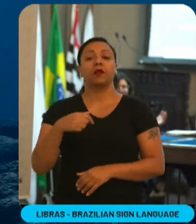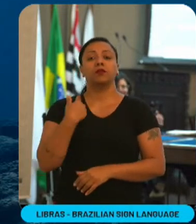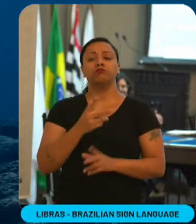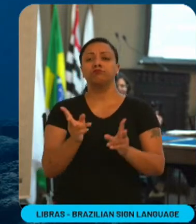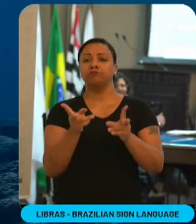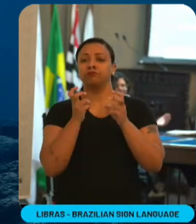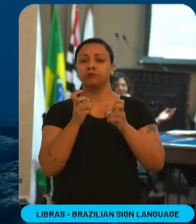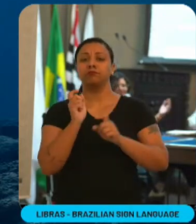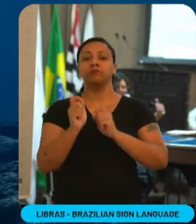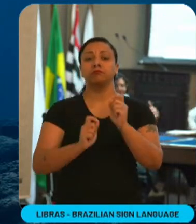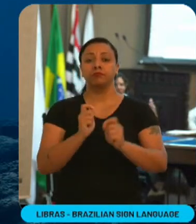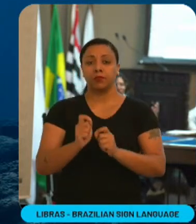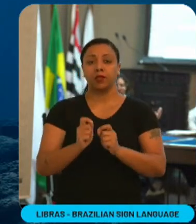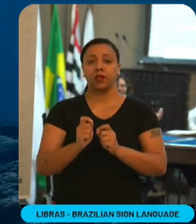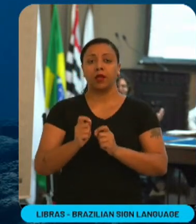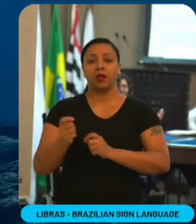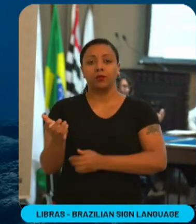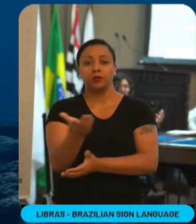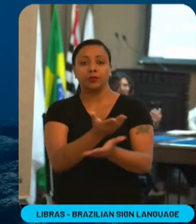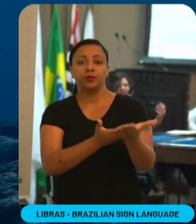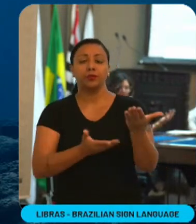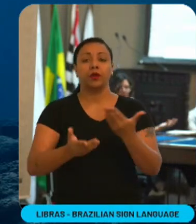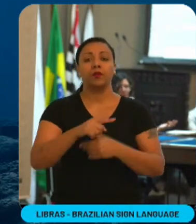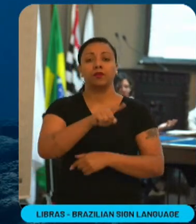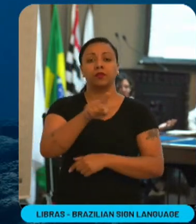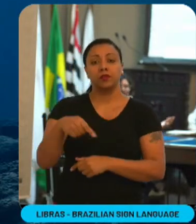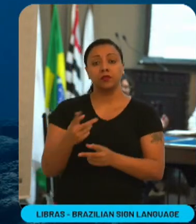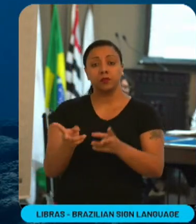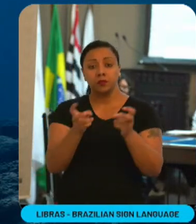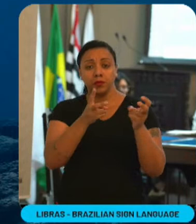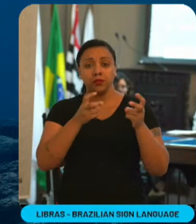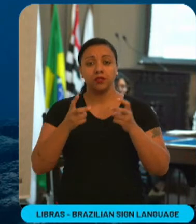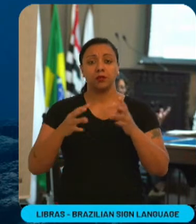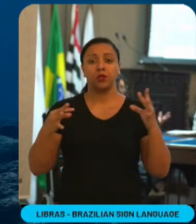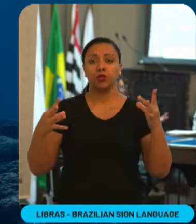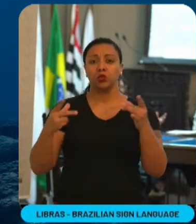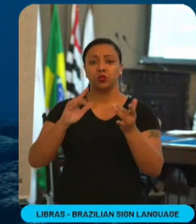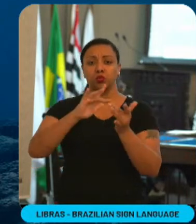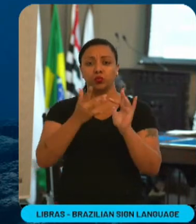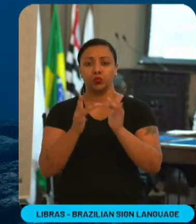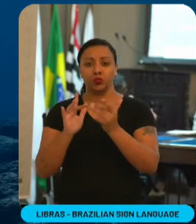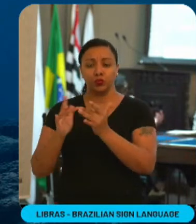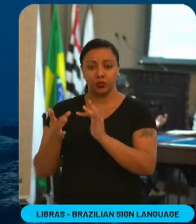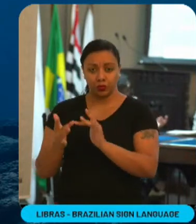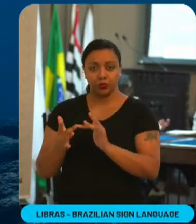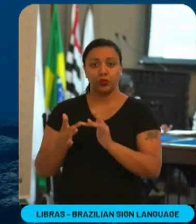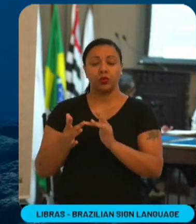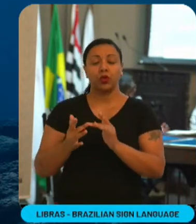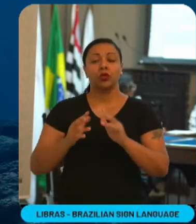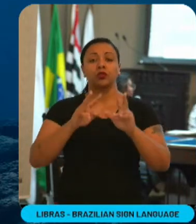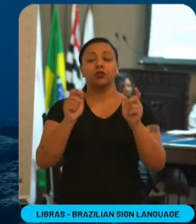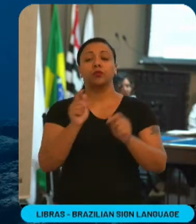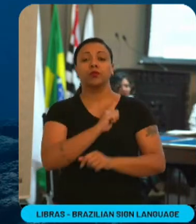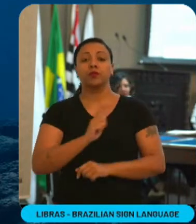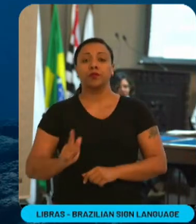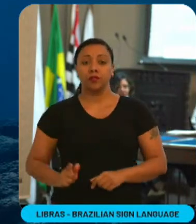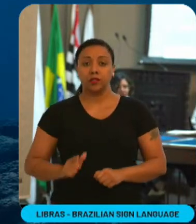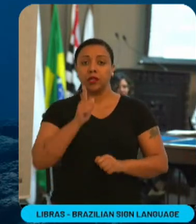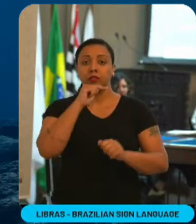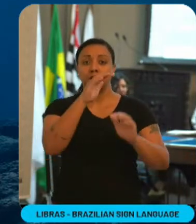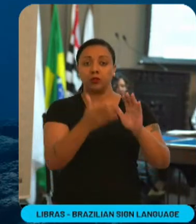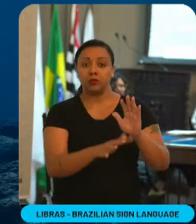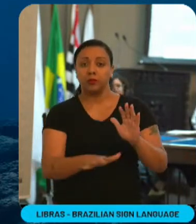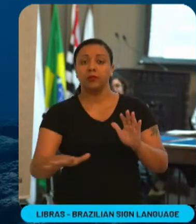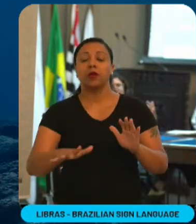with Fabiana's talk, we understand that the idea is to have this flow, so we understand that everything